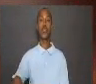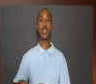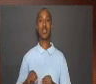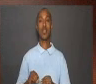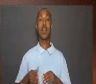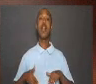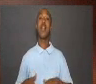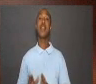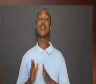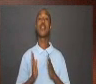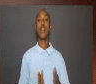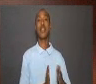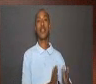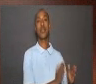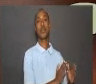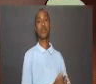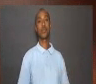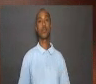Students, let's get ready.